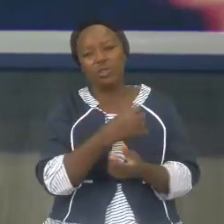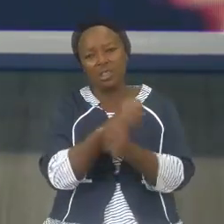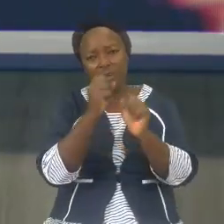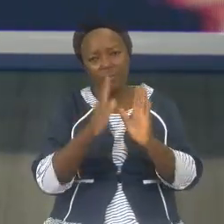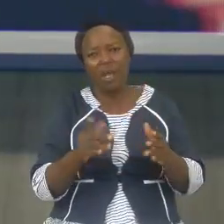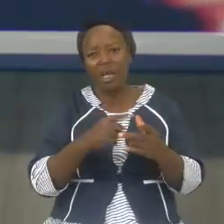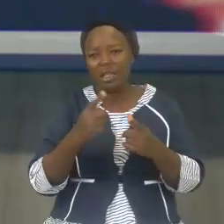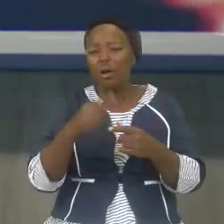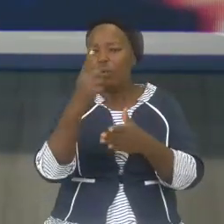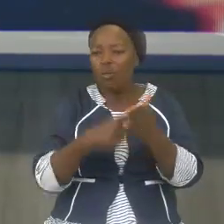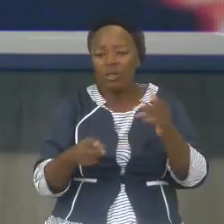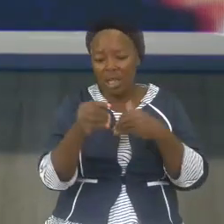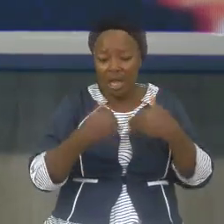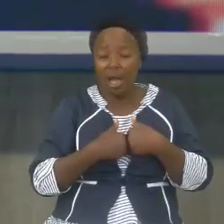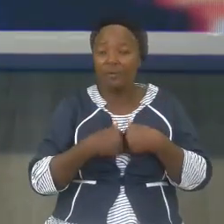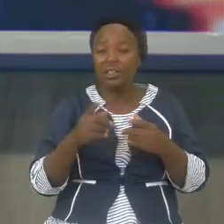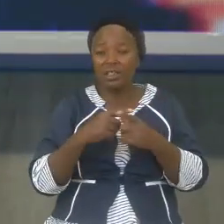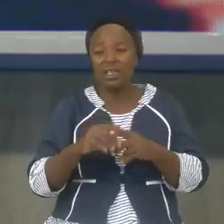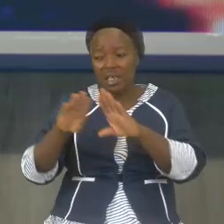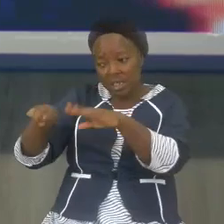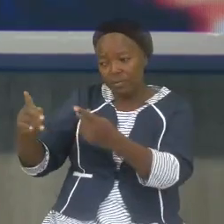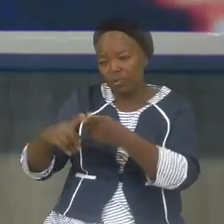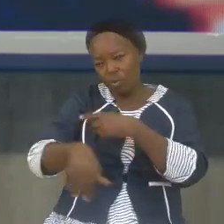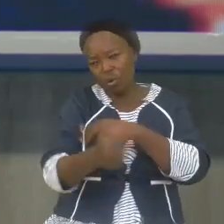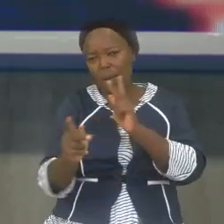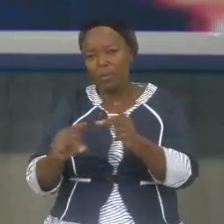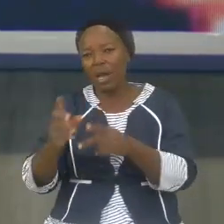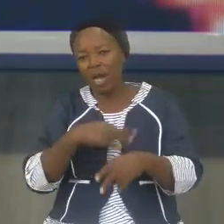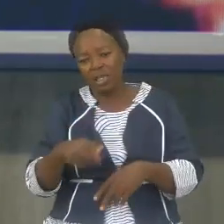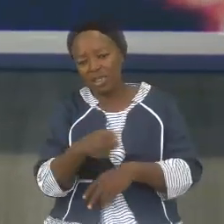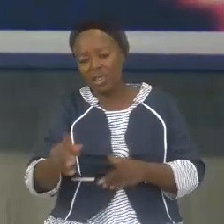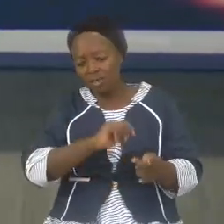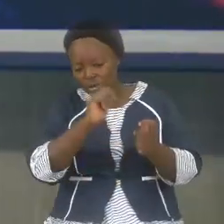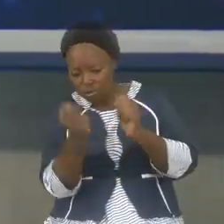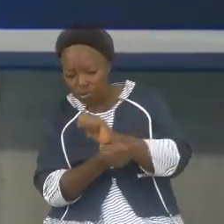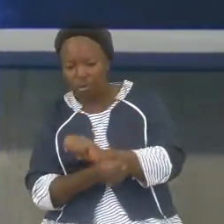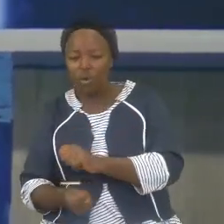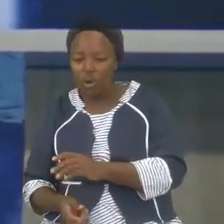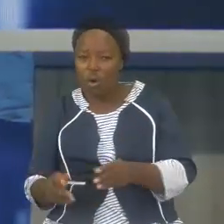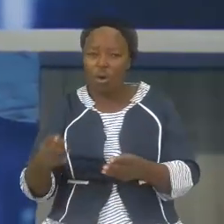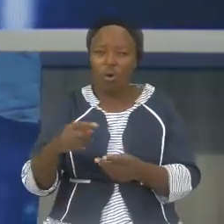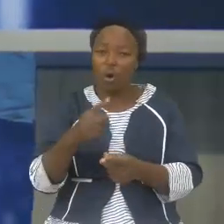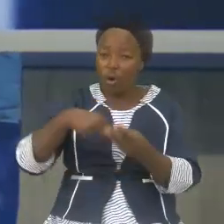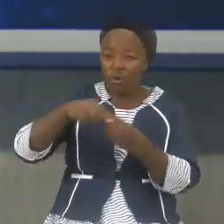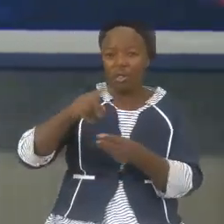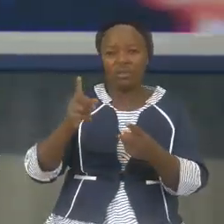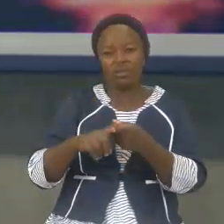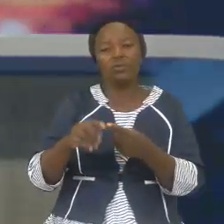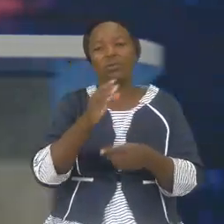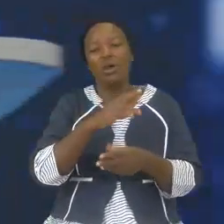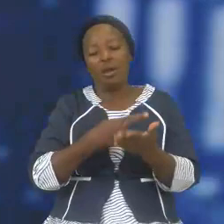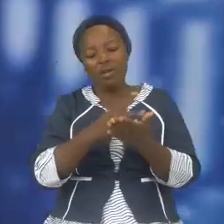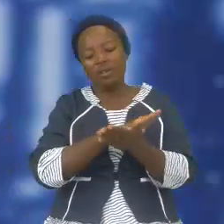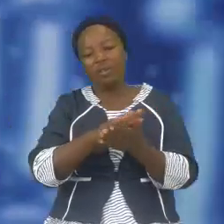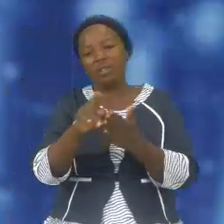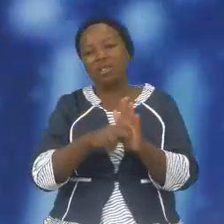got, they give to other people, and they turn others unto righteousness. Let me show you the